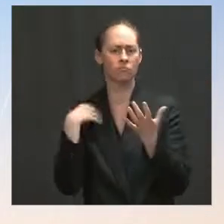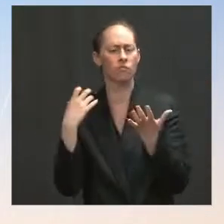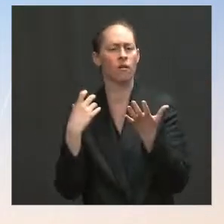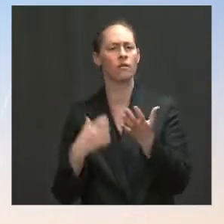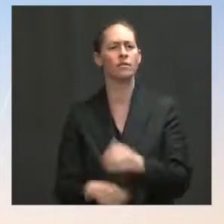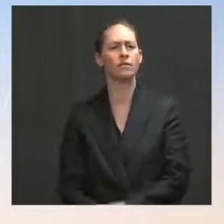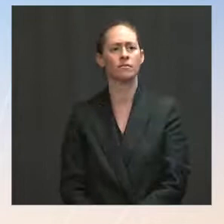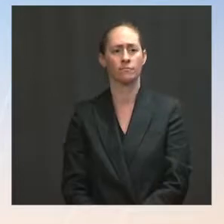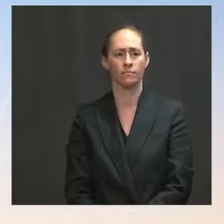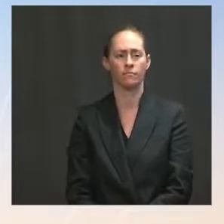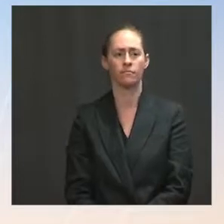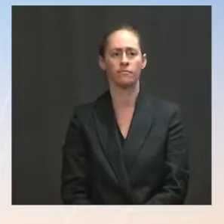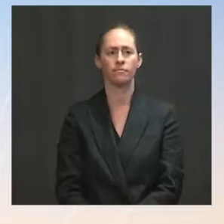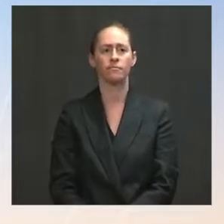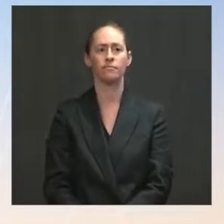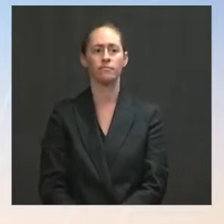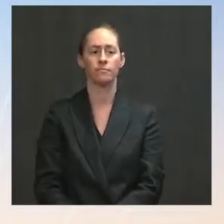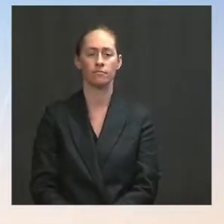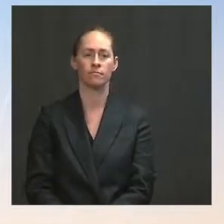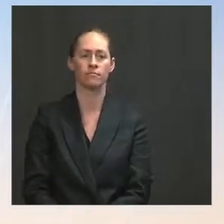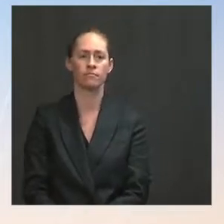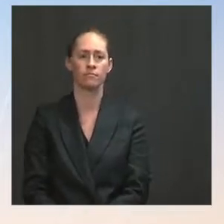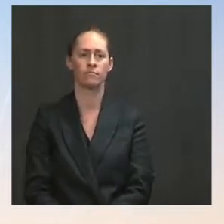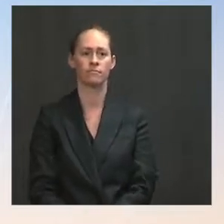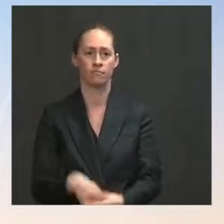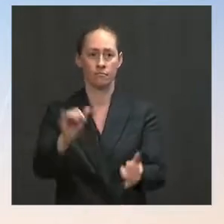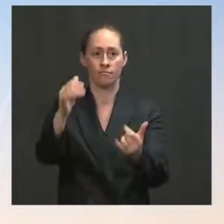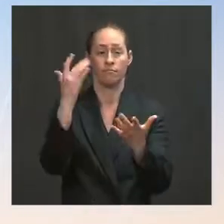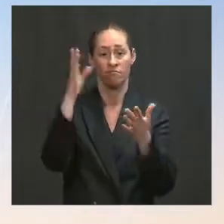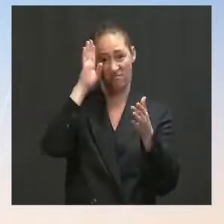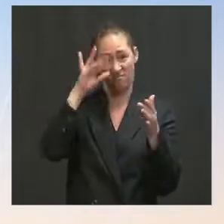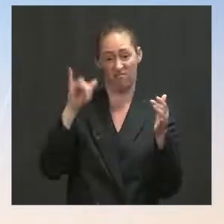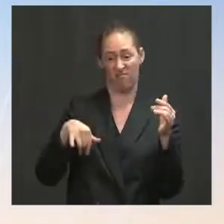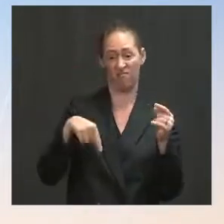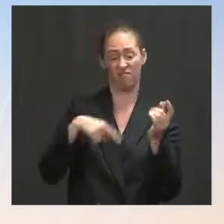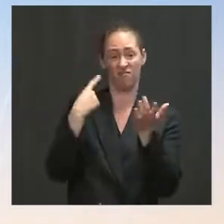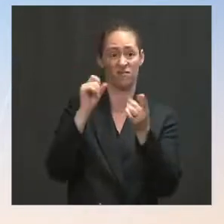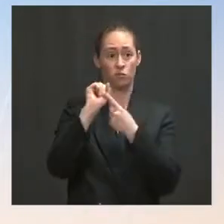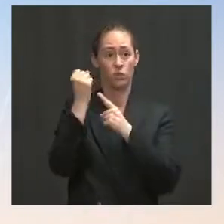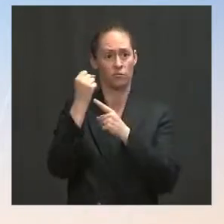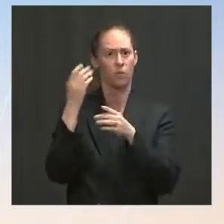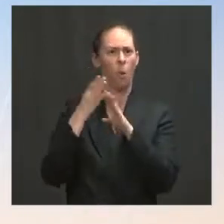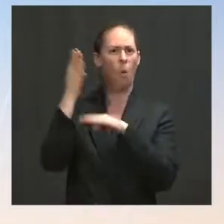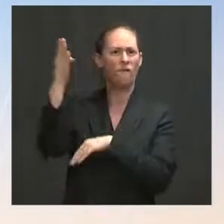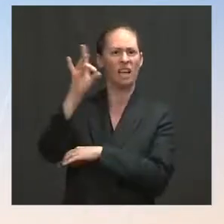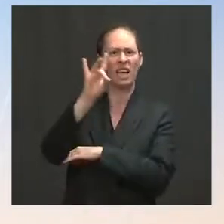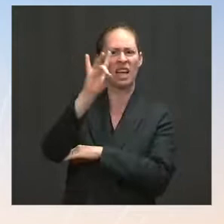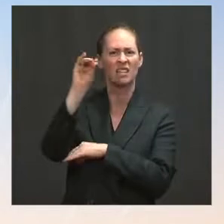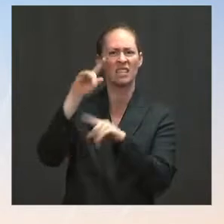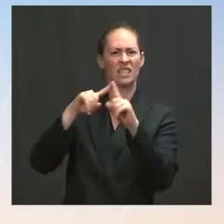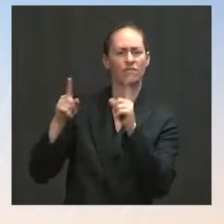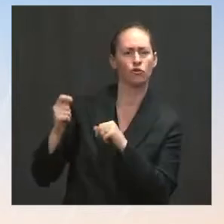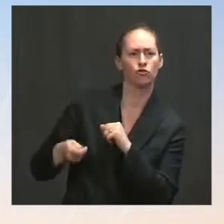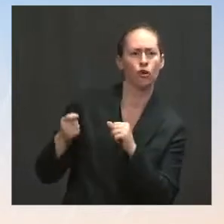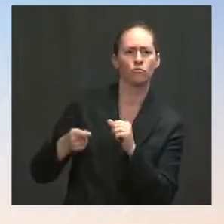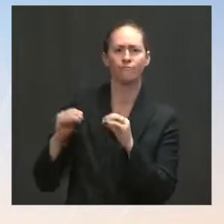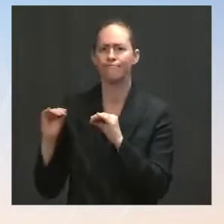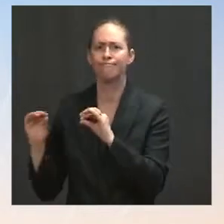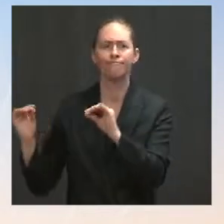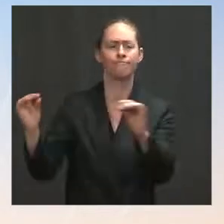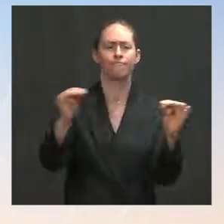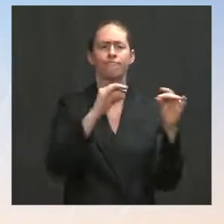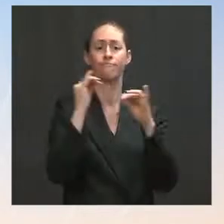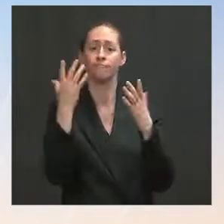judges, including those appointed by his predecessor, throwing out all challenges. He'll also decry efforts to strip the right to vote as authoritarian